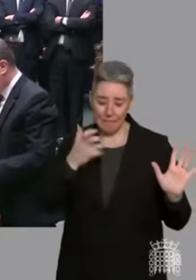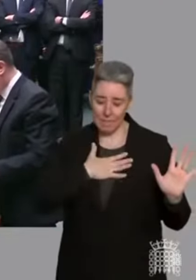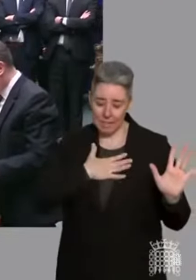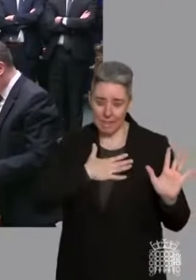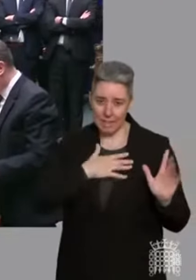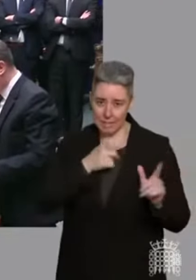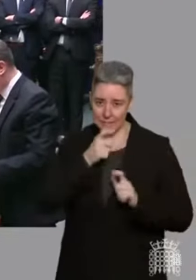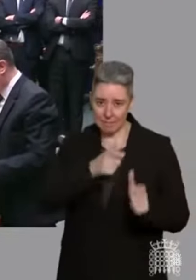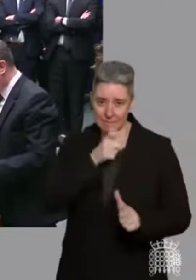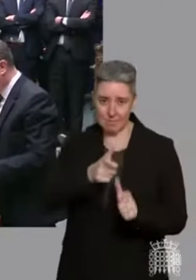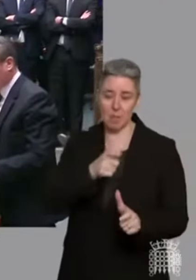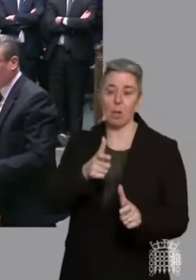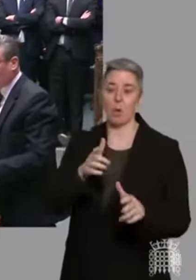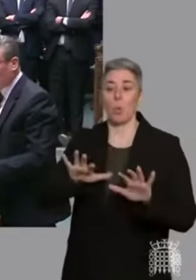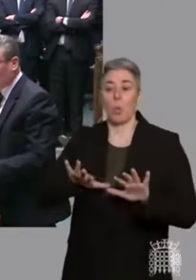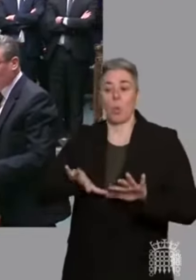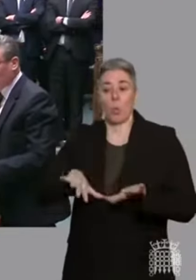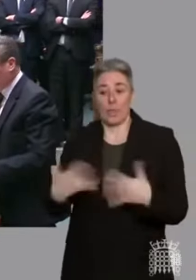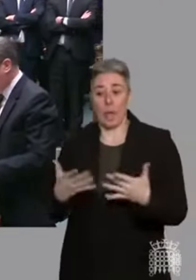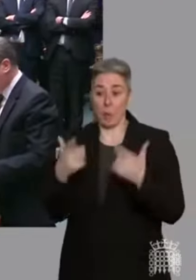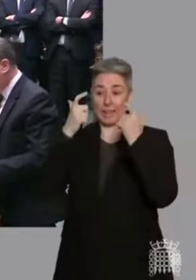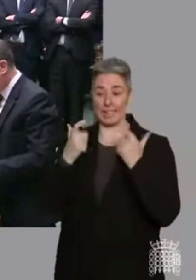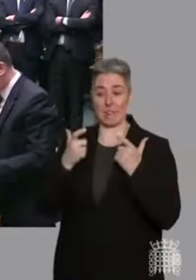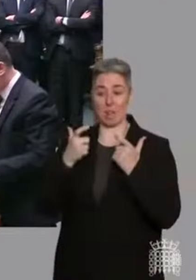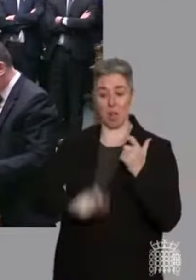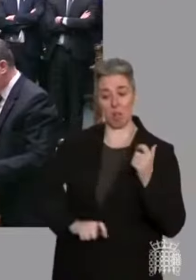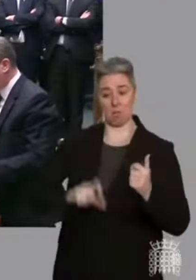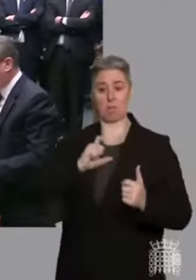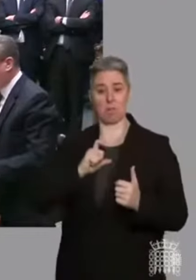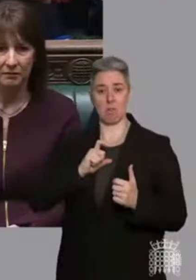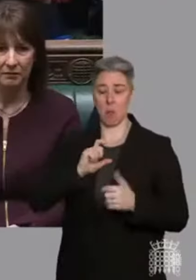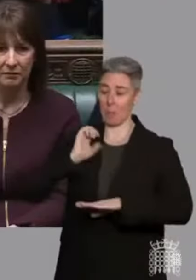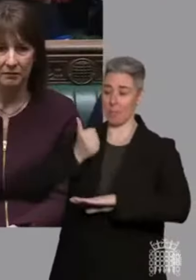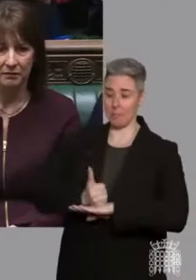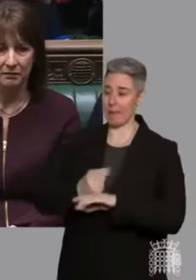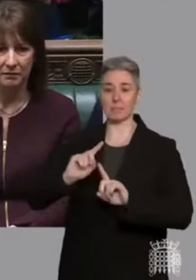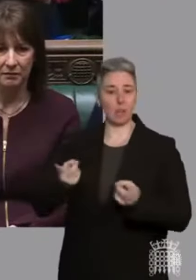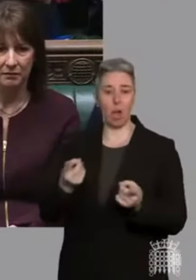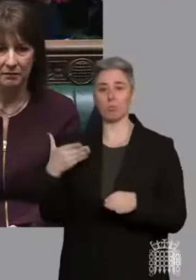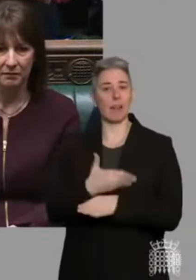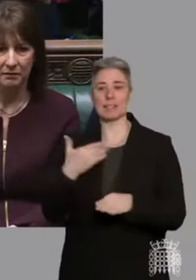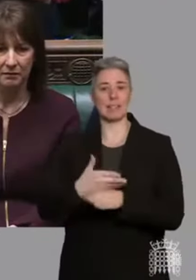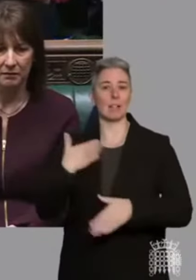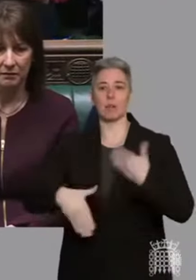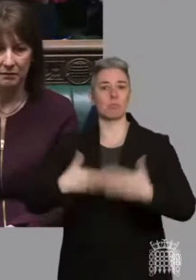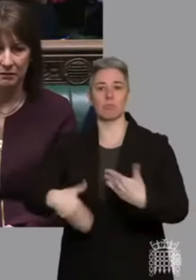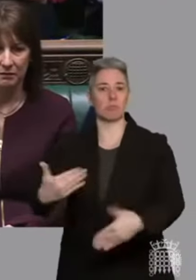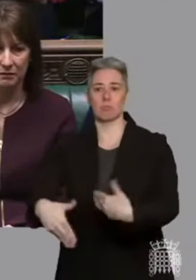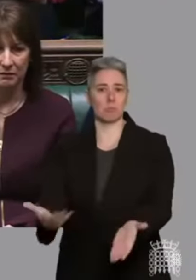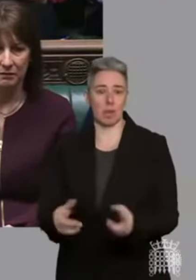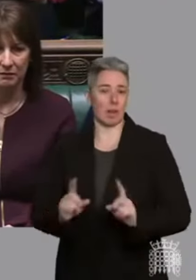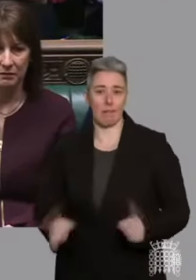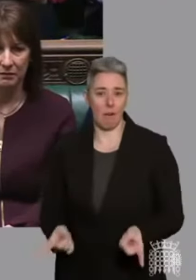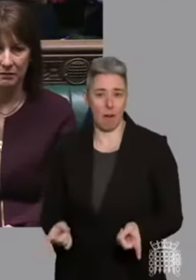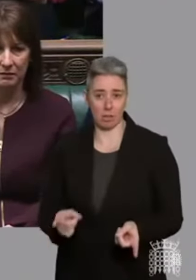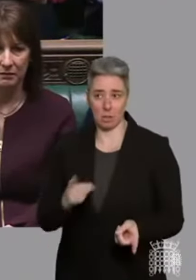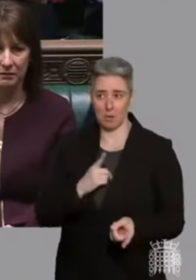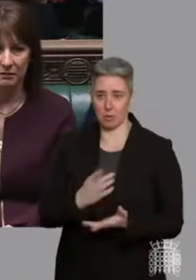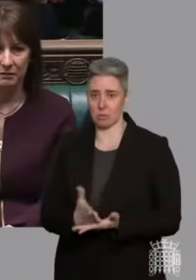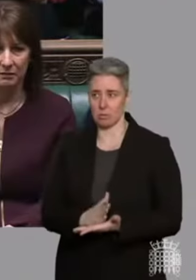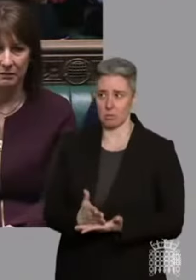base cannot operate in practical terms as it should. That is bad for our national security, and it's a gift